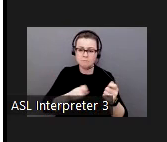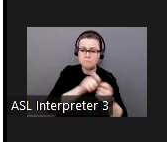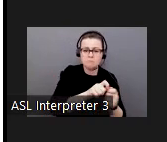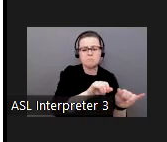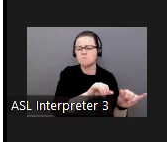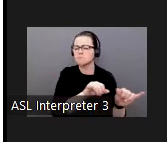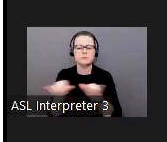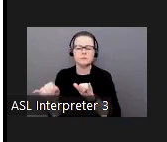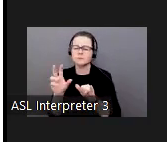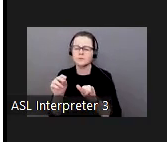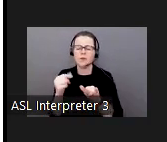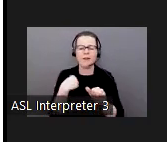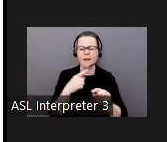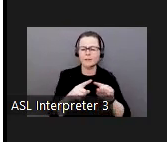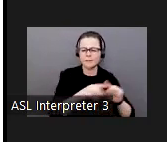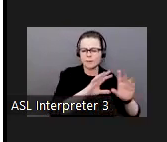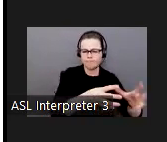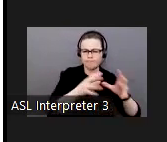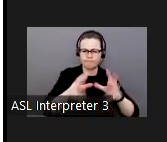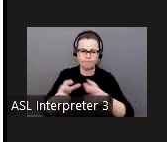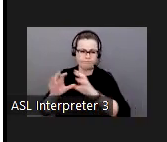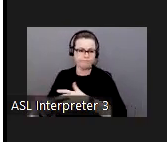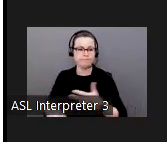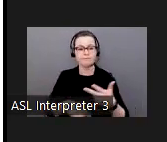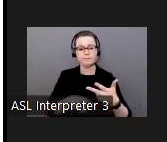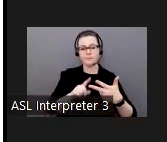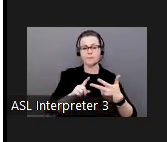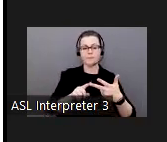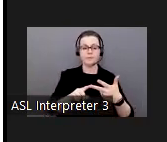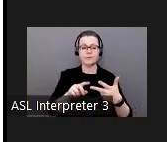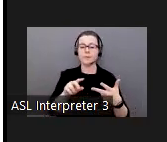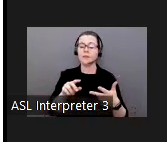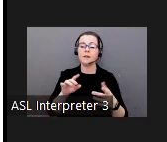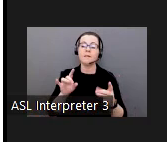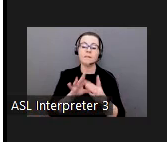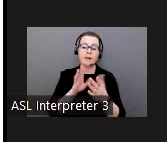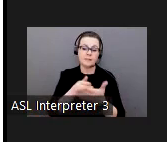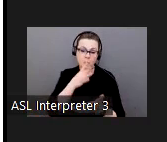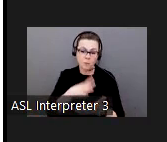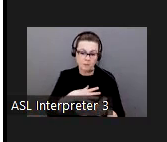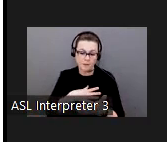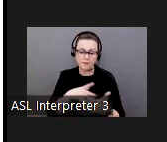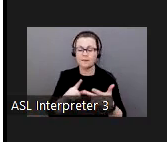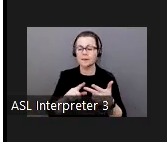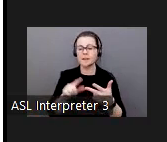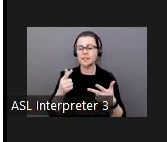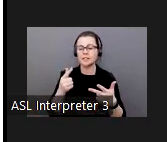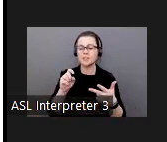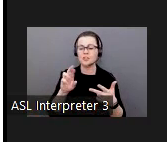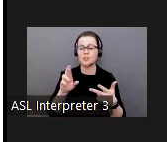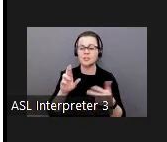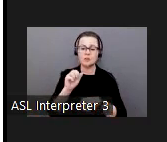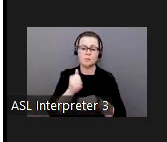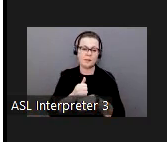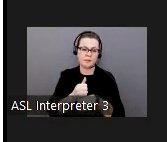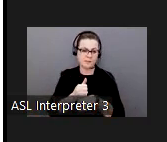of groups of people. Violence against women and gender-based violence. So why am I going to start with